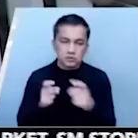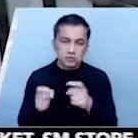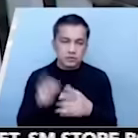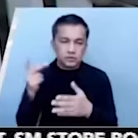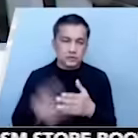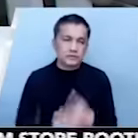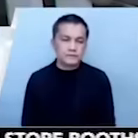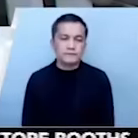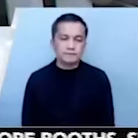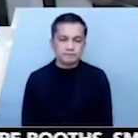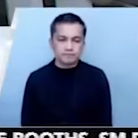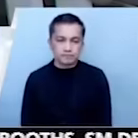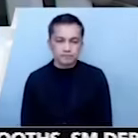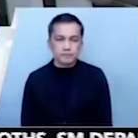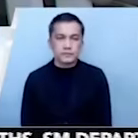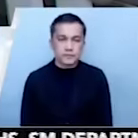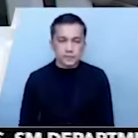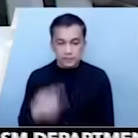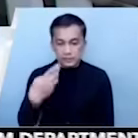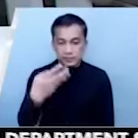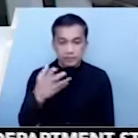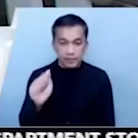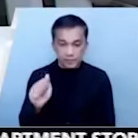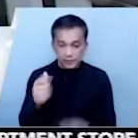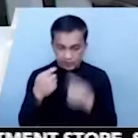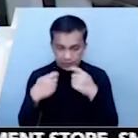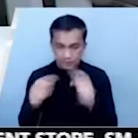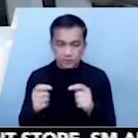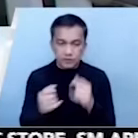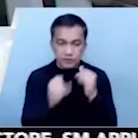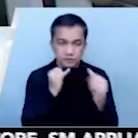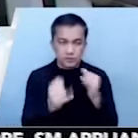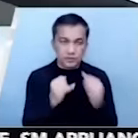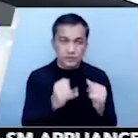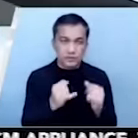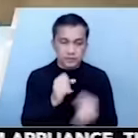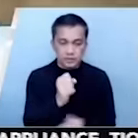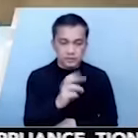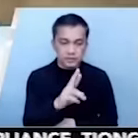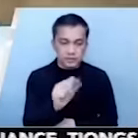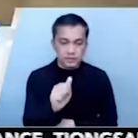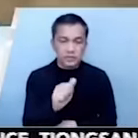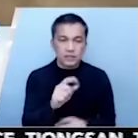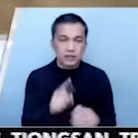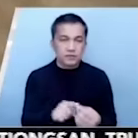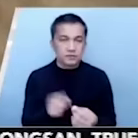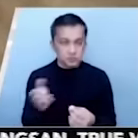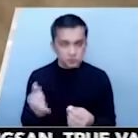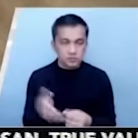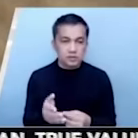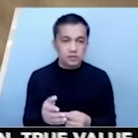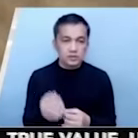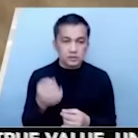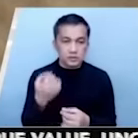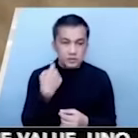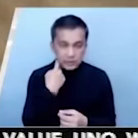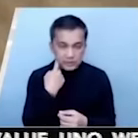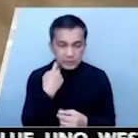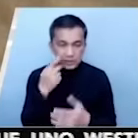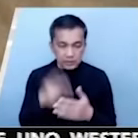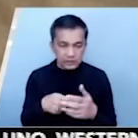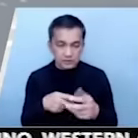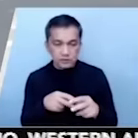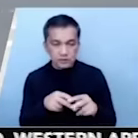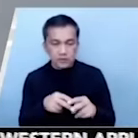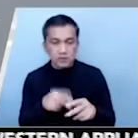Sinusubukan ng GMA Integrated News na makuha ang pahayag ng SRA ukol dito. Sa pinakahuling price monitoring ng Department of